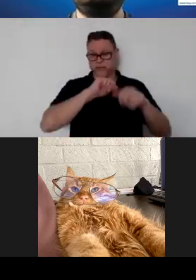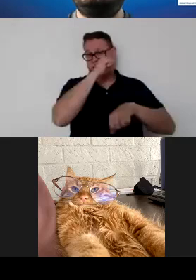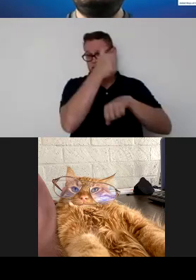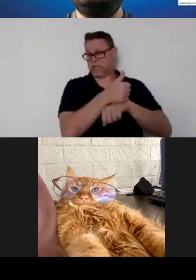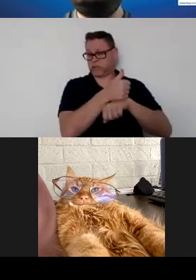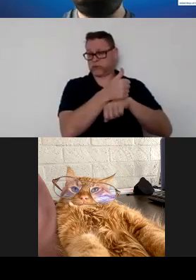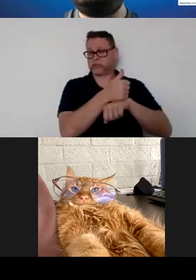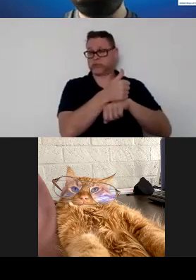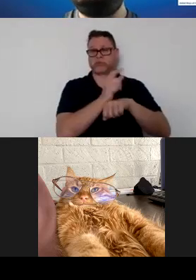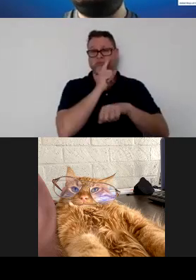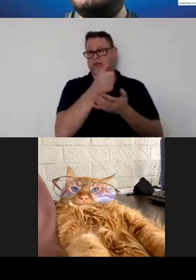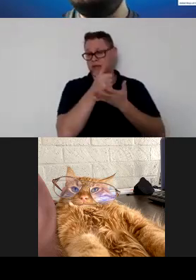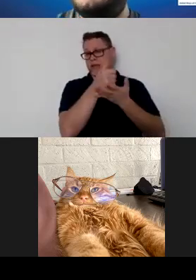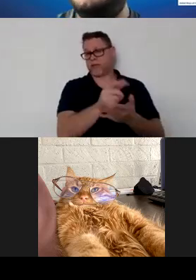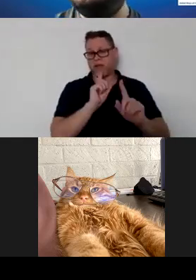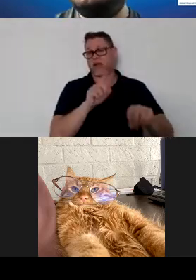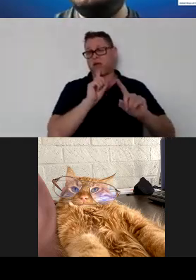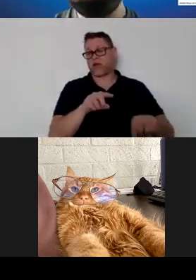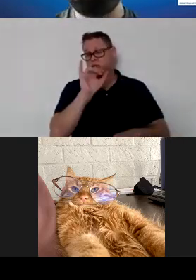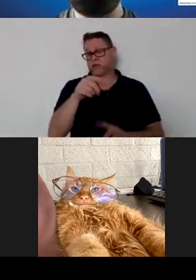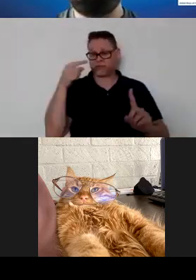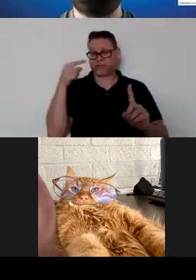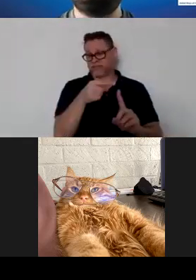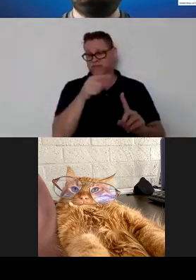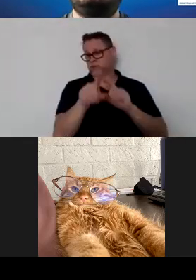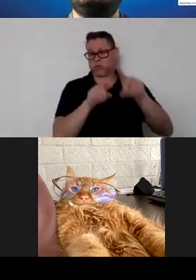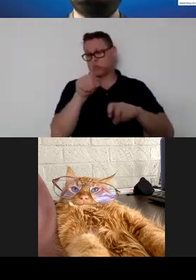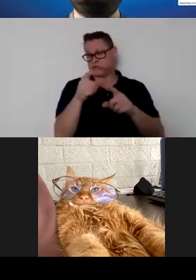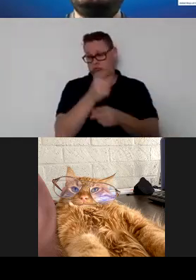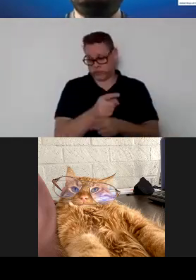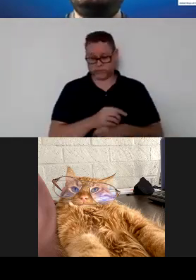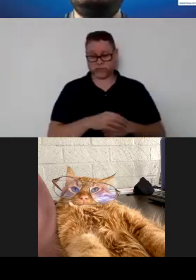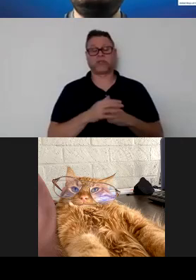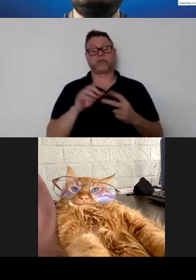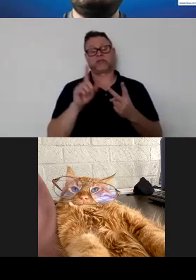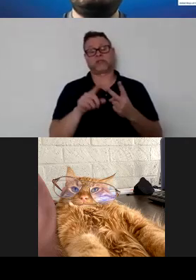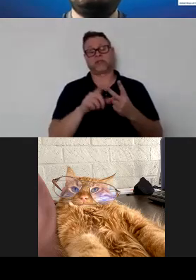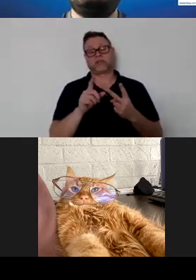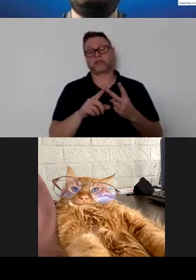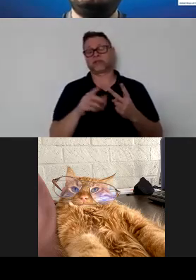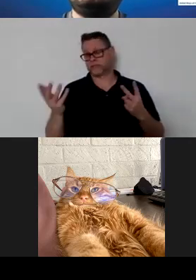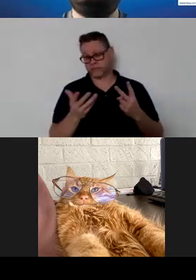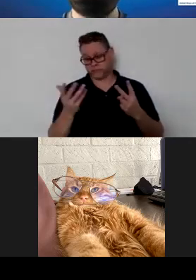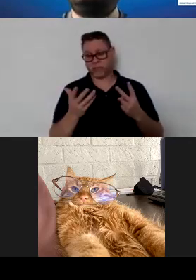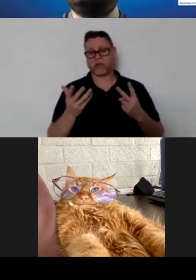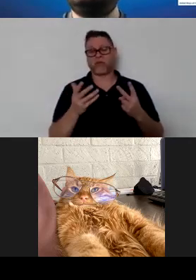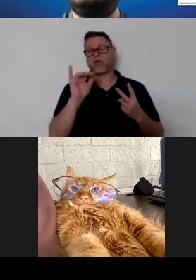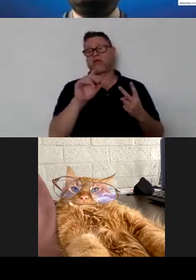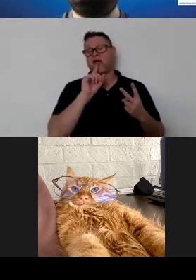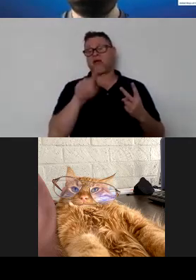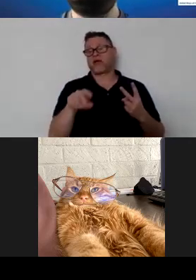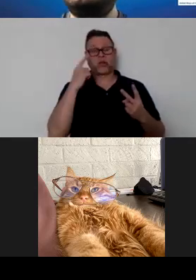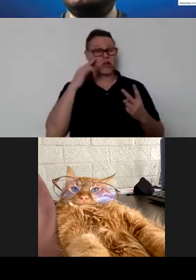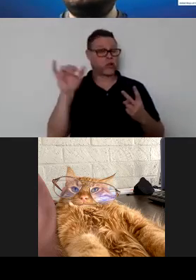to really help answer some of those very specific questions, right? And the second being what that answer looks